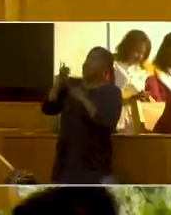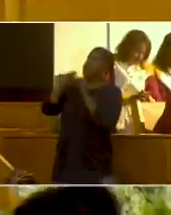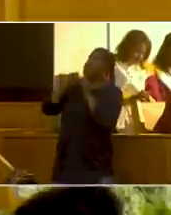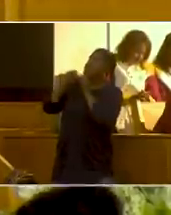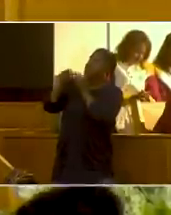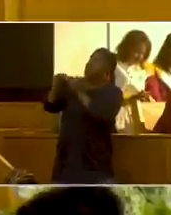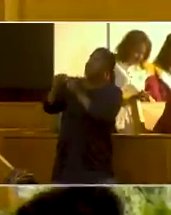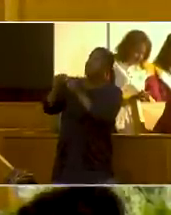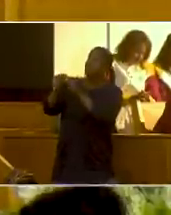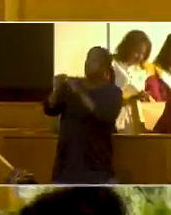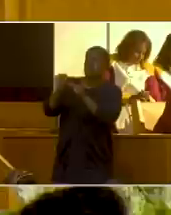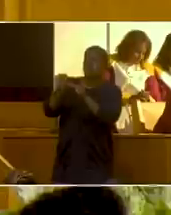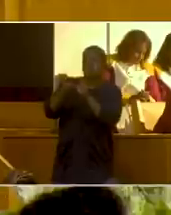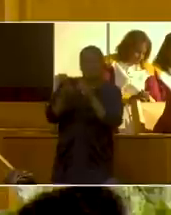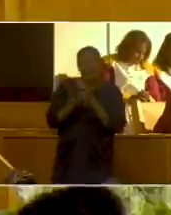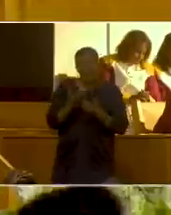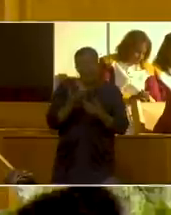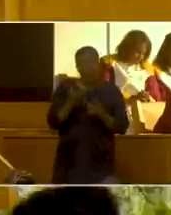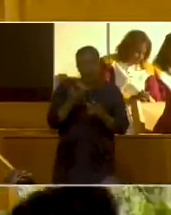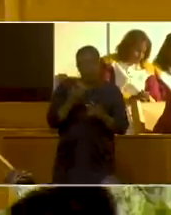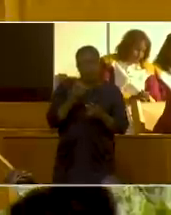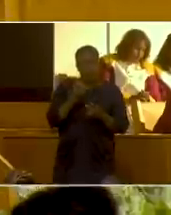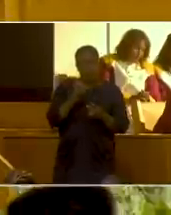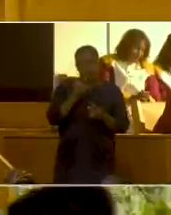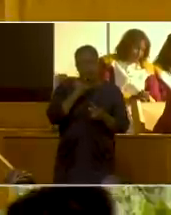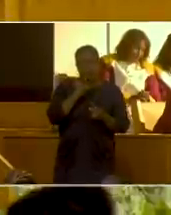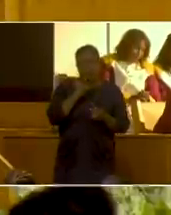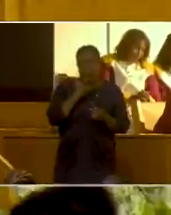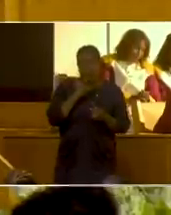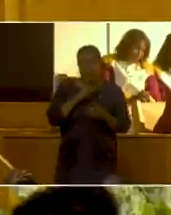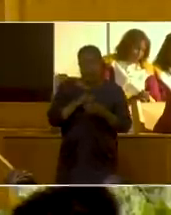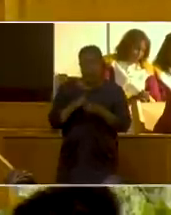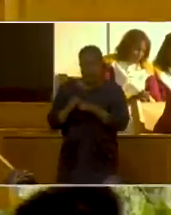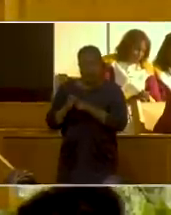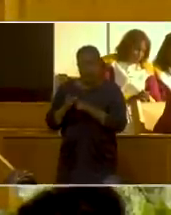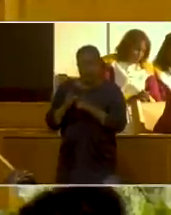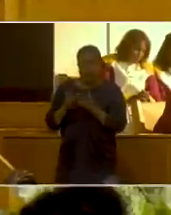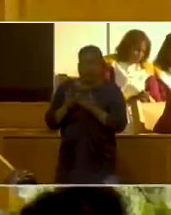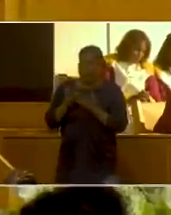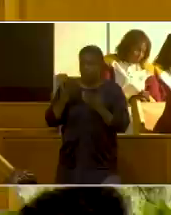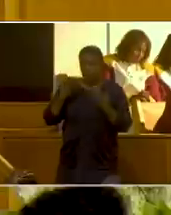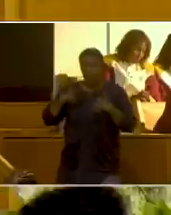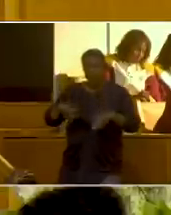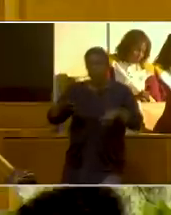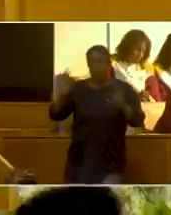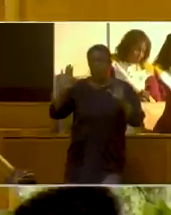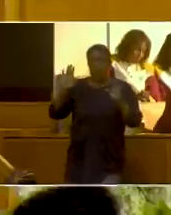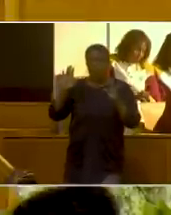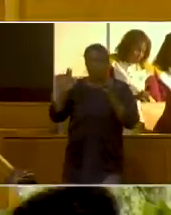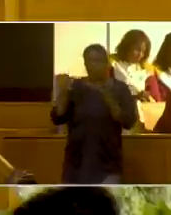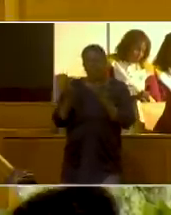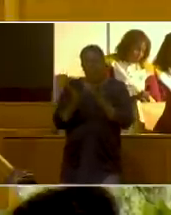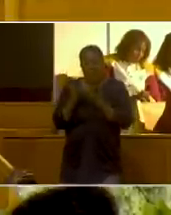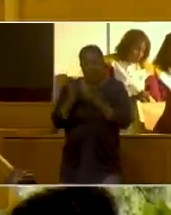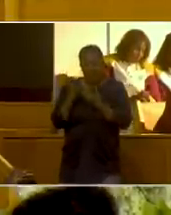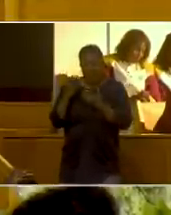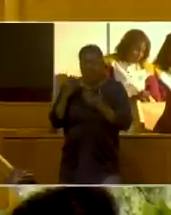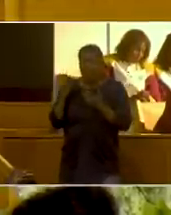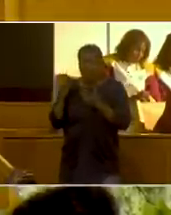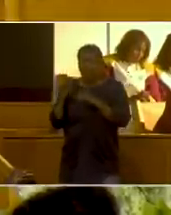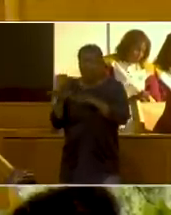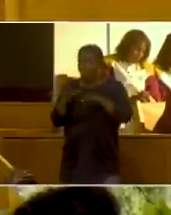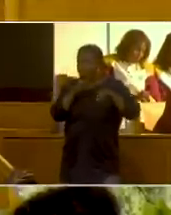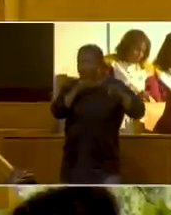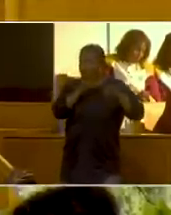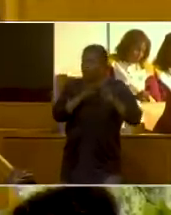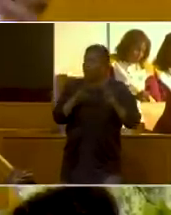Yes. It would have been so much easier to stay at home, to give up and to walk away. But Lord, I hope you see that